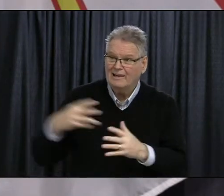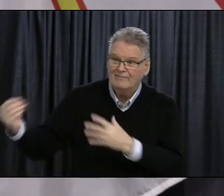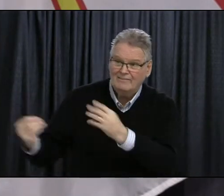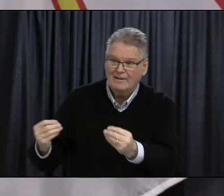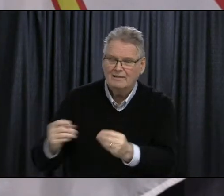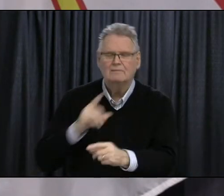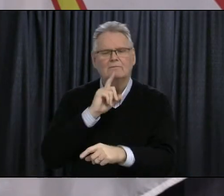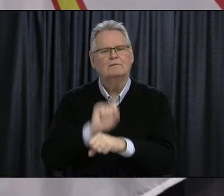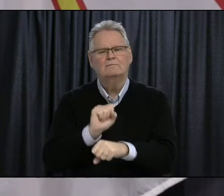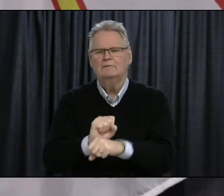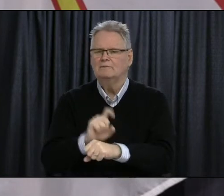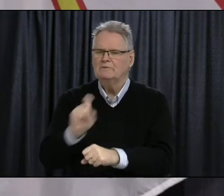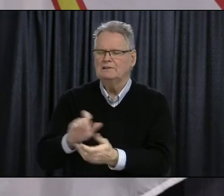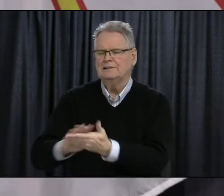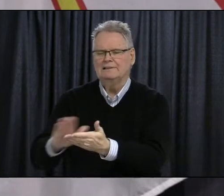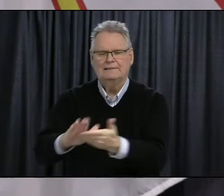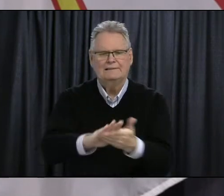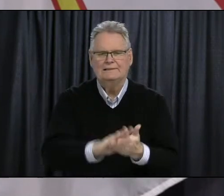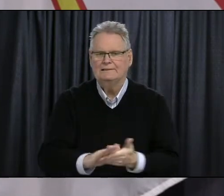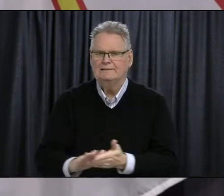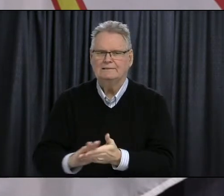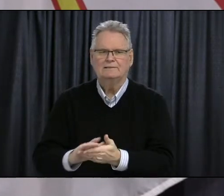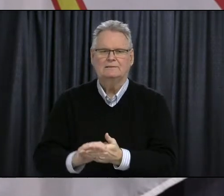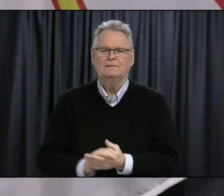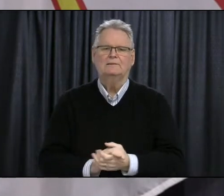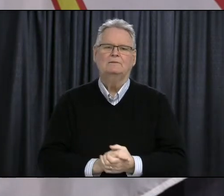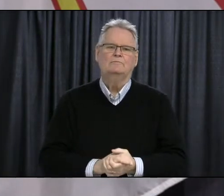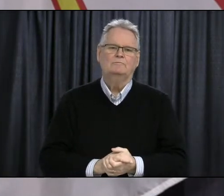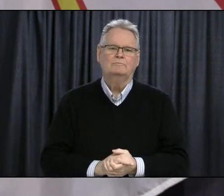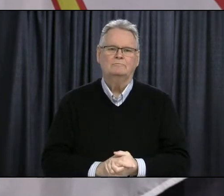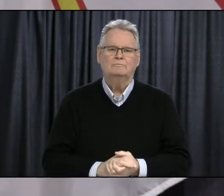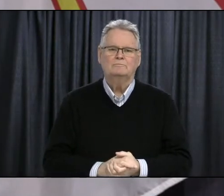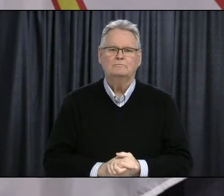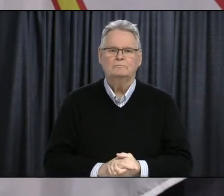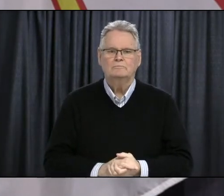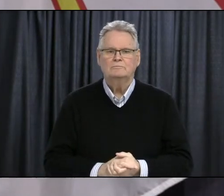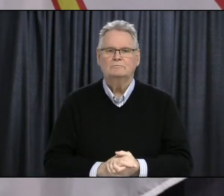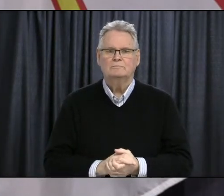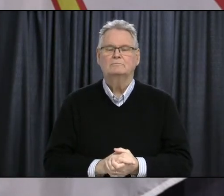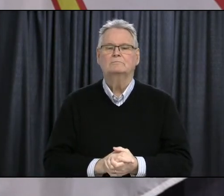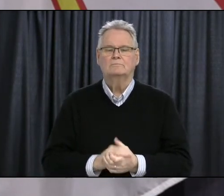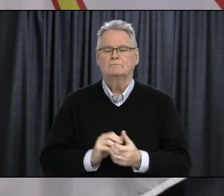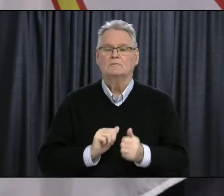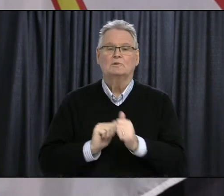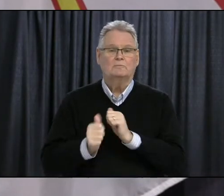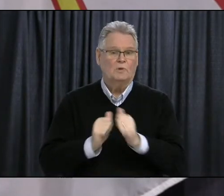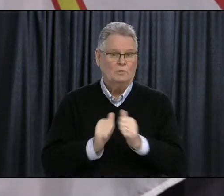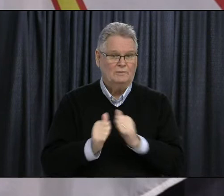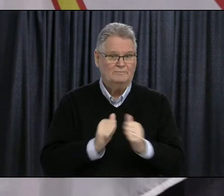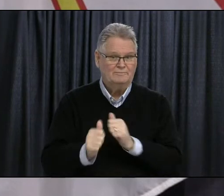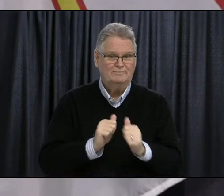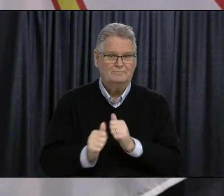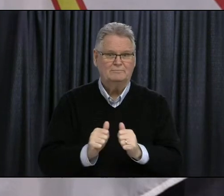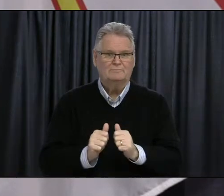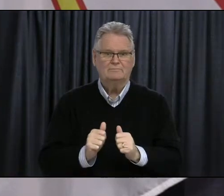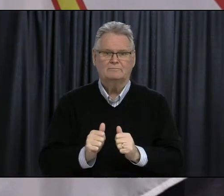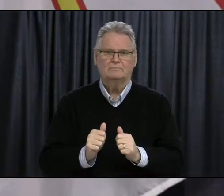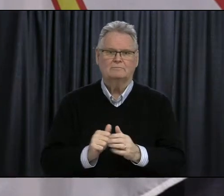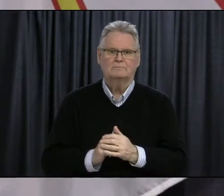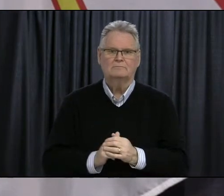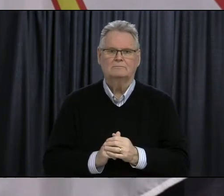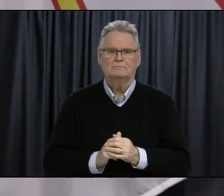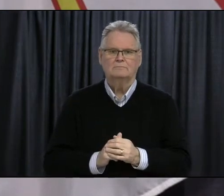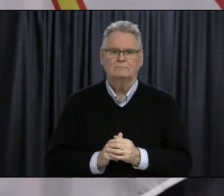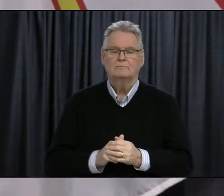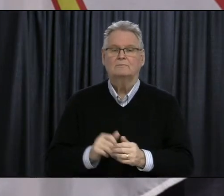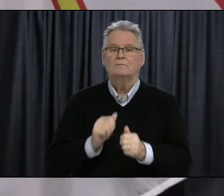food. Change rooms should not be used for social gatherings. Get changed in your designated space while wearing a